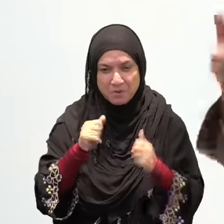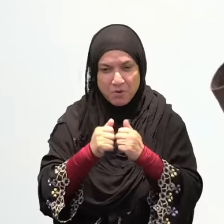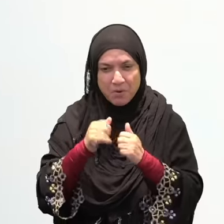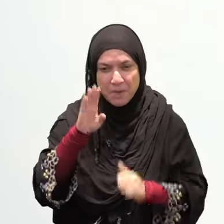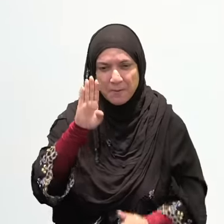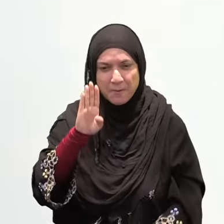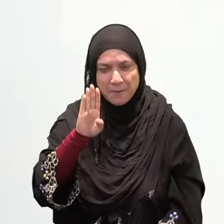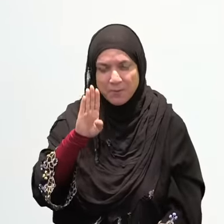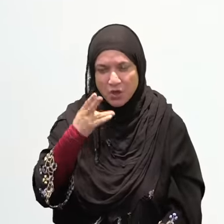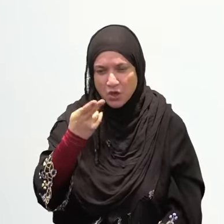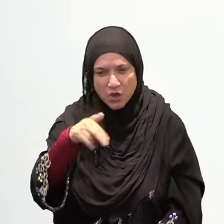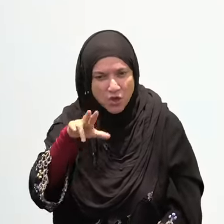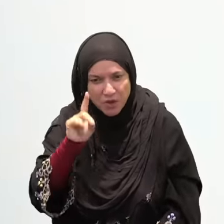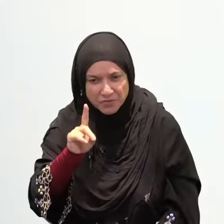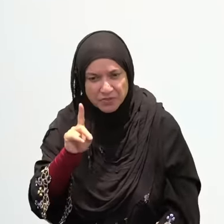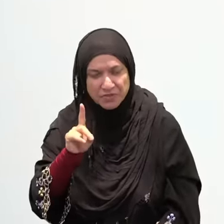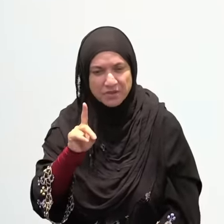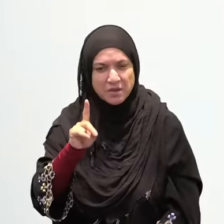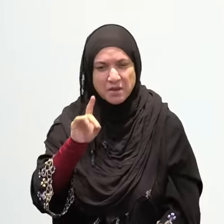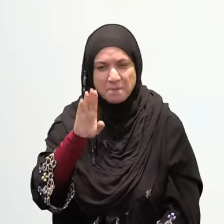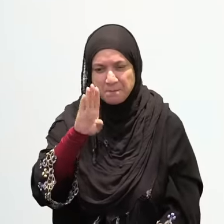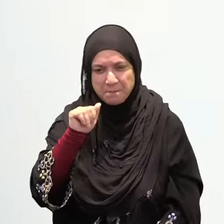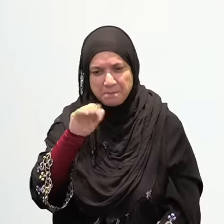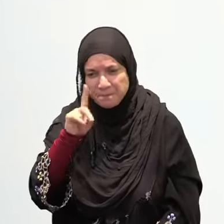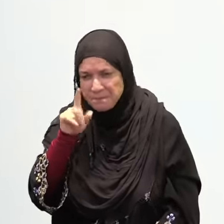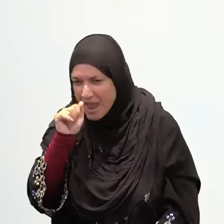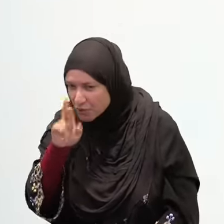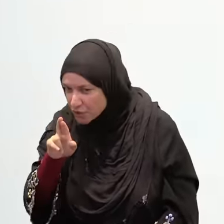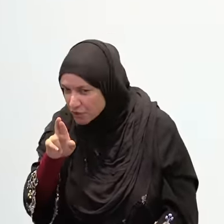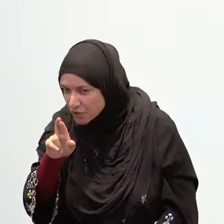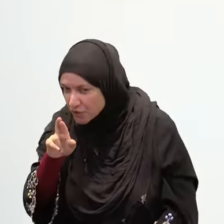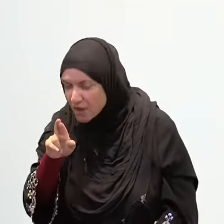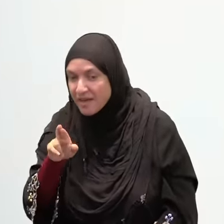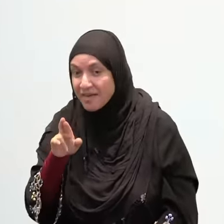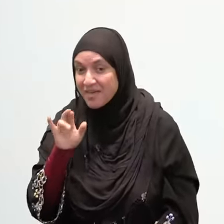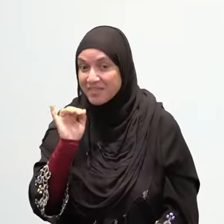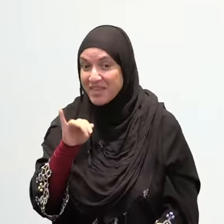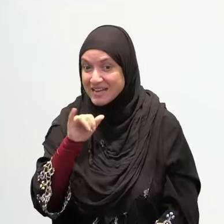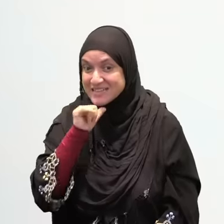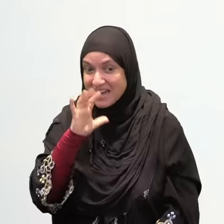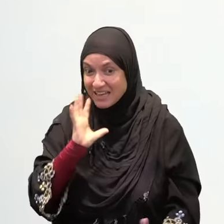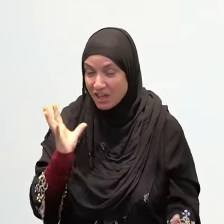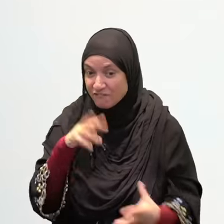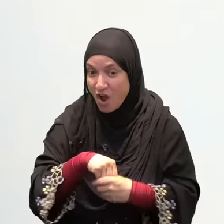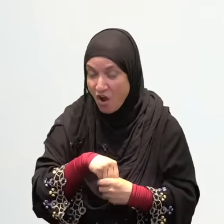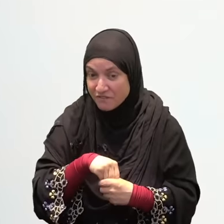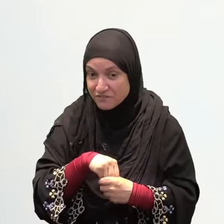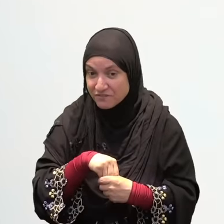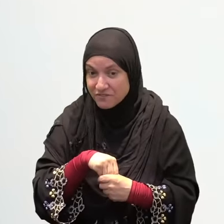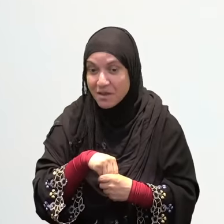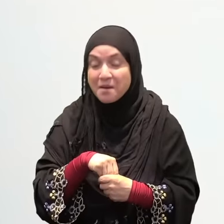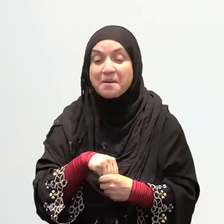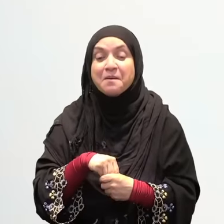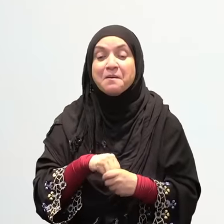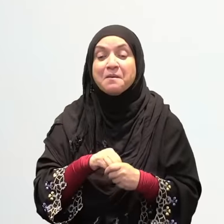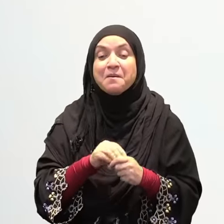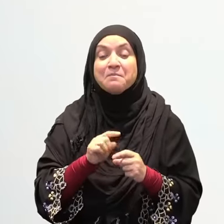this happened, and this happened, and this happened. And listen to what Ibn Umar radiallahu ta'ala anhum said to him. He said, Ta'al